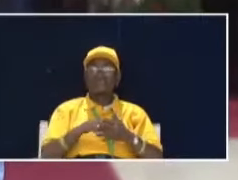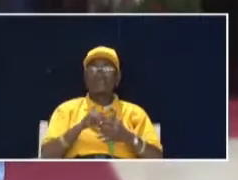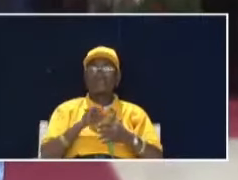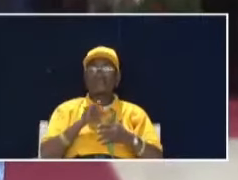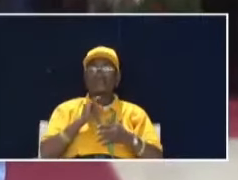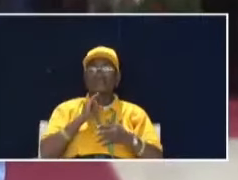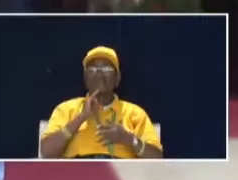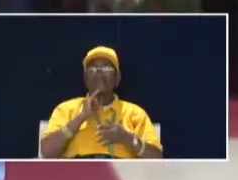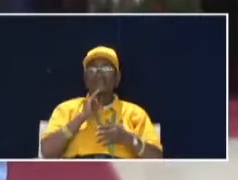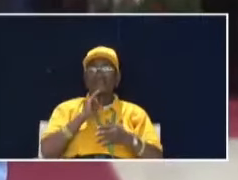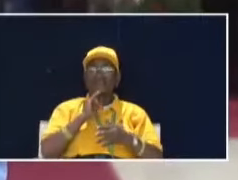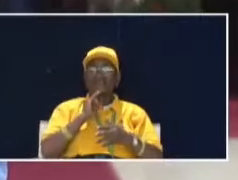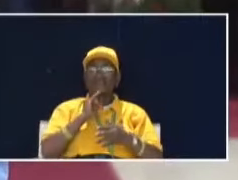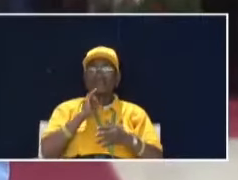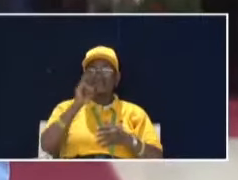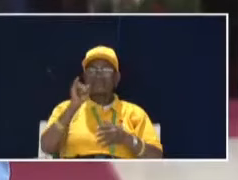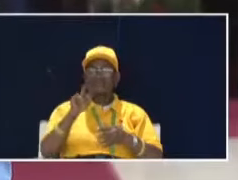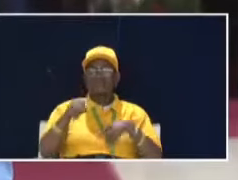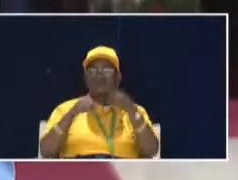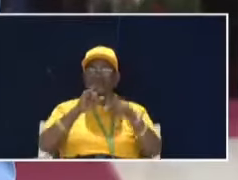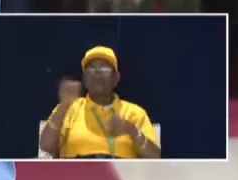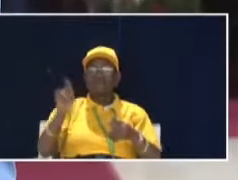this is going to be a very special night